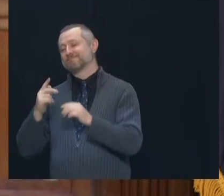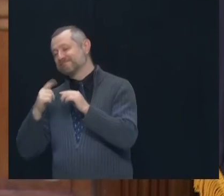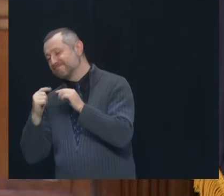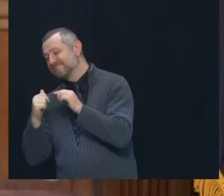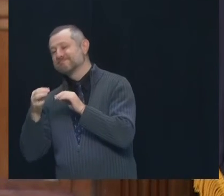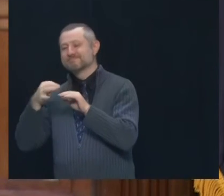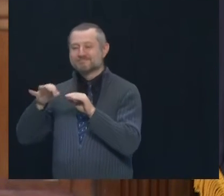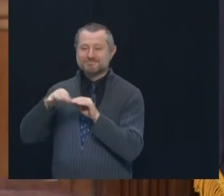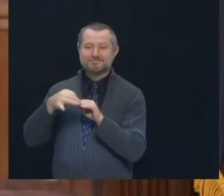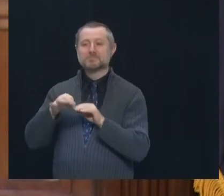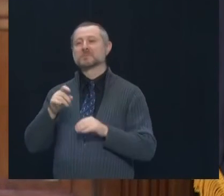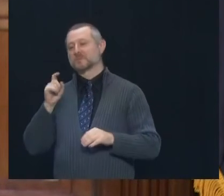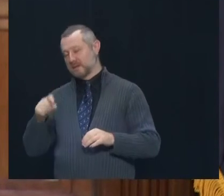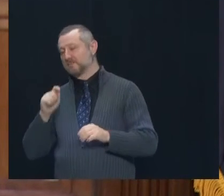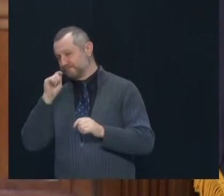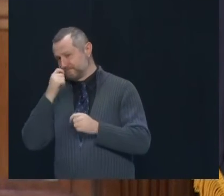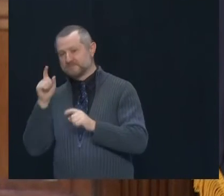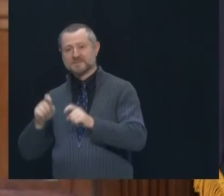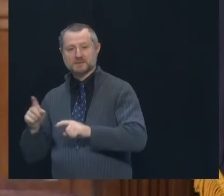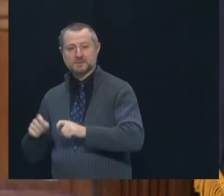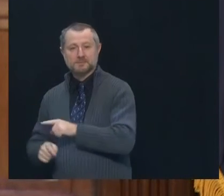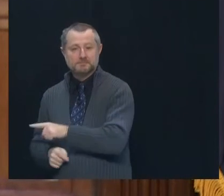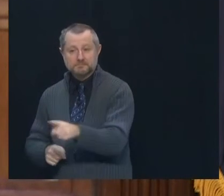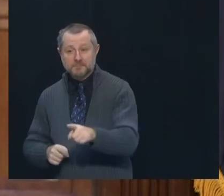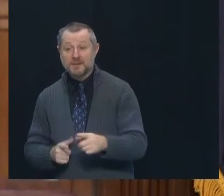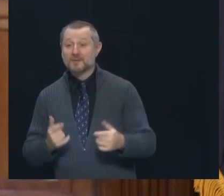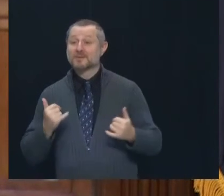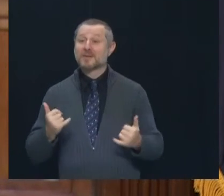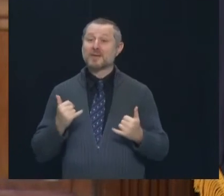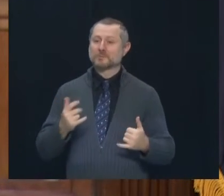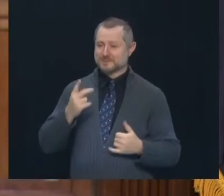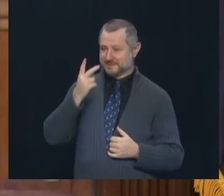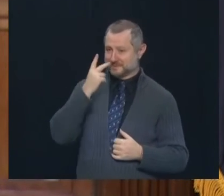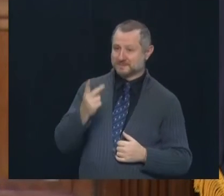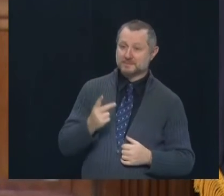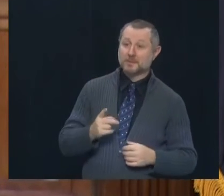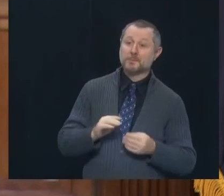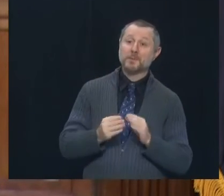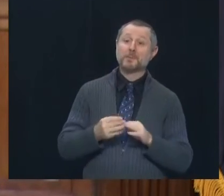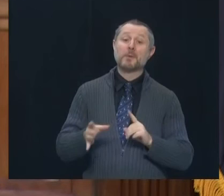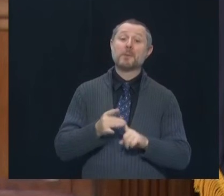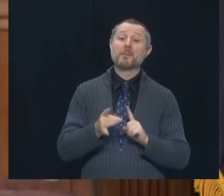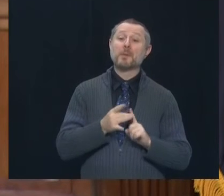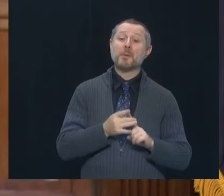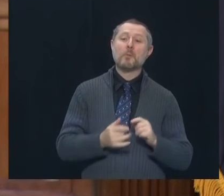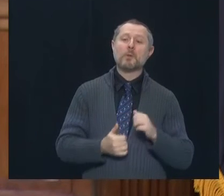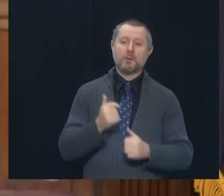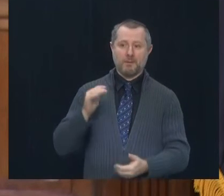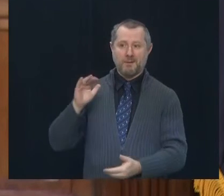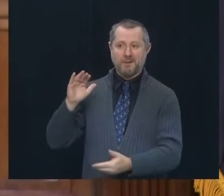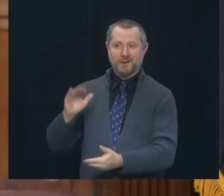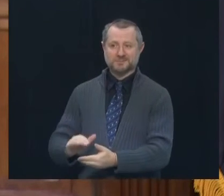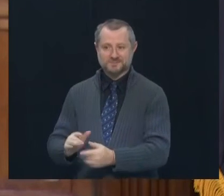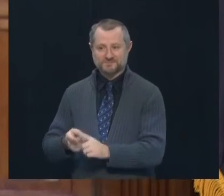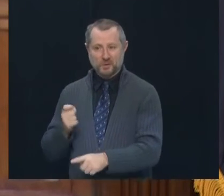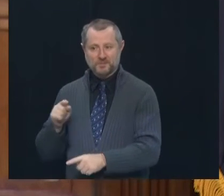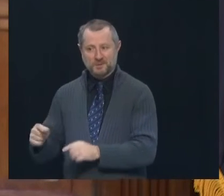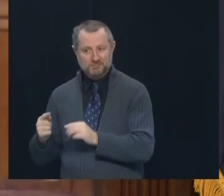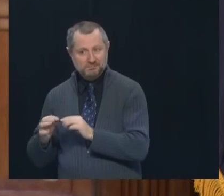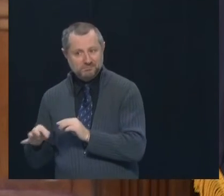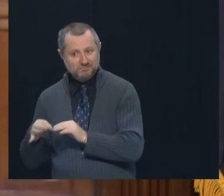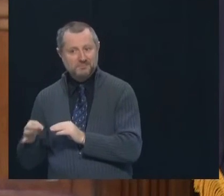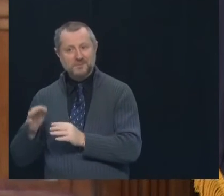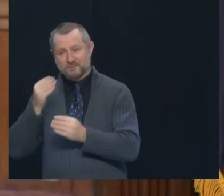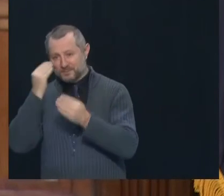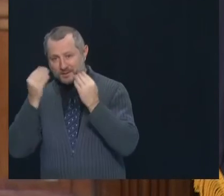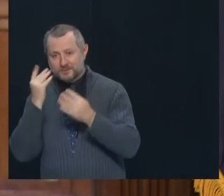You are seeing a reduction in the cases in nail salons, gyms,